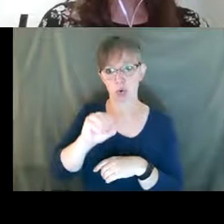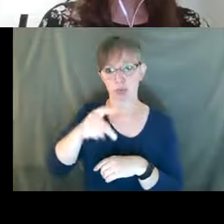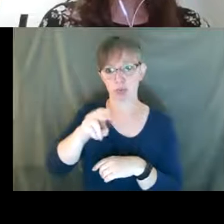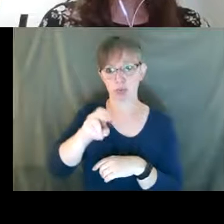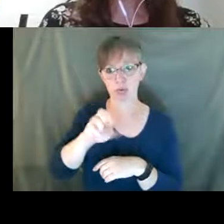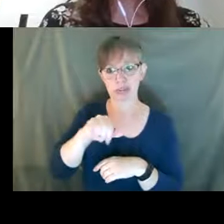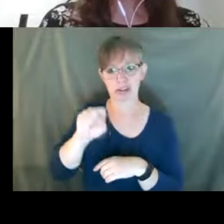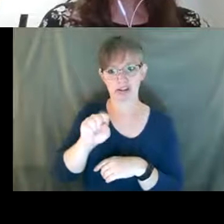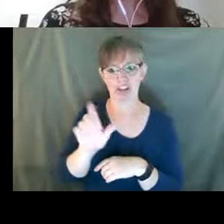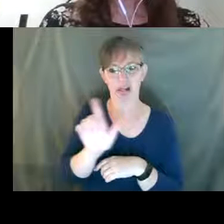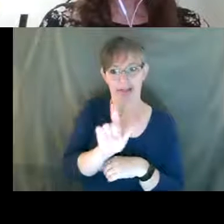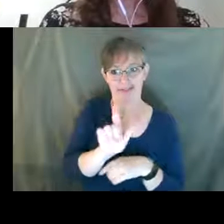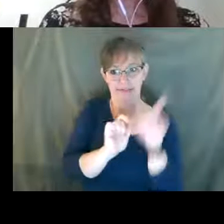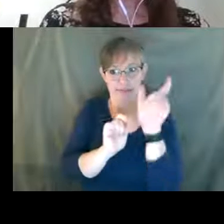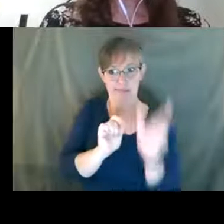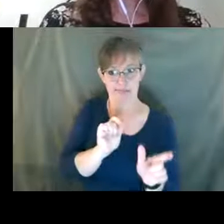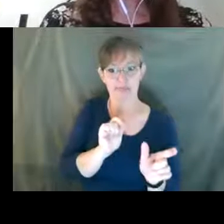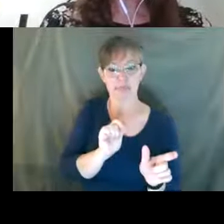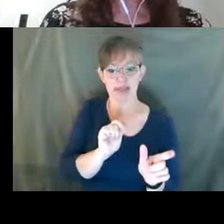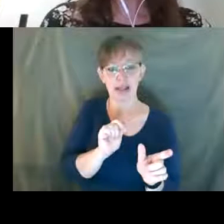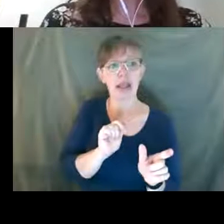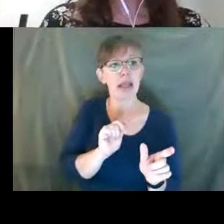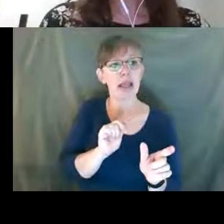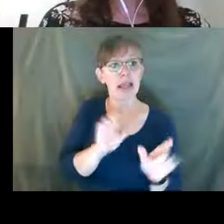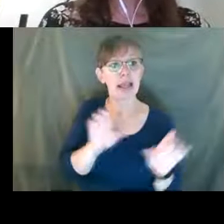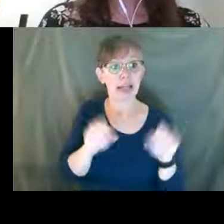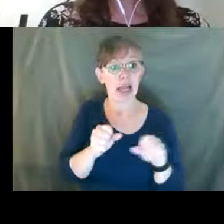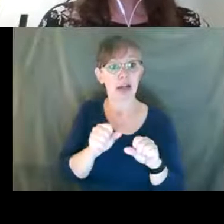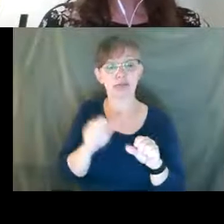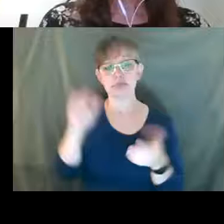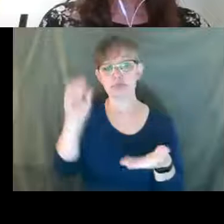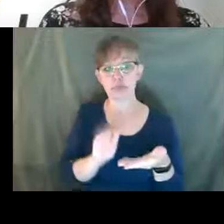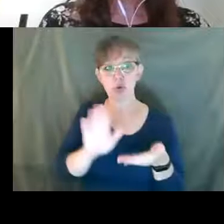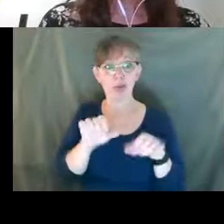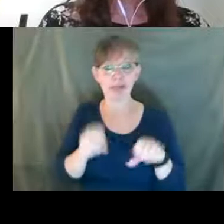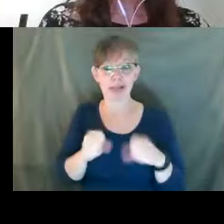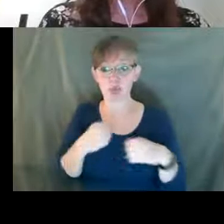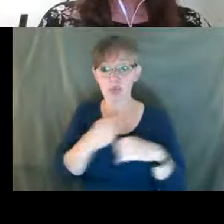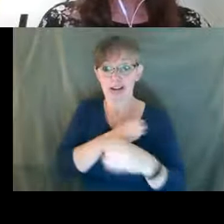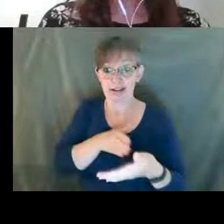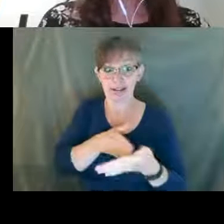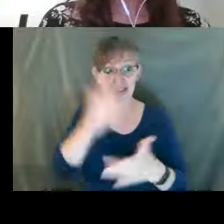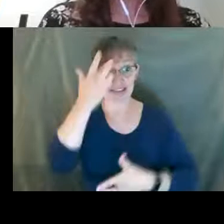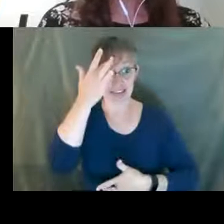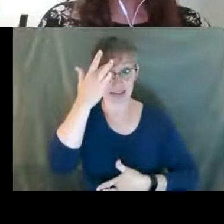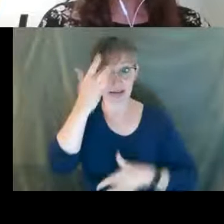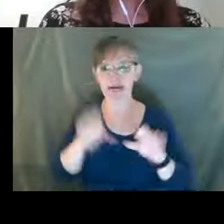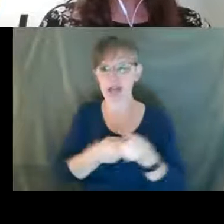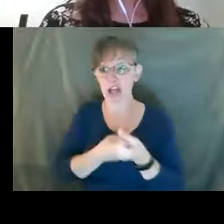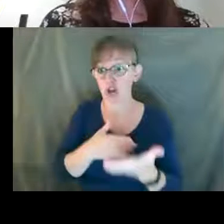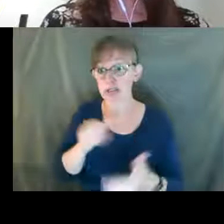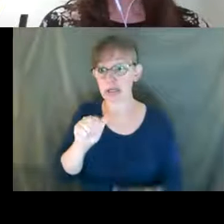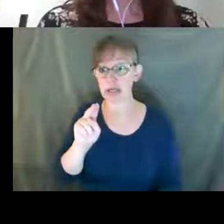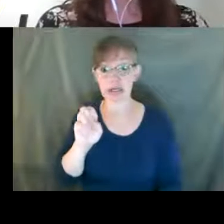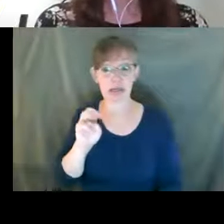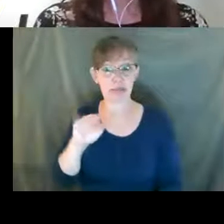lower your ability to fight disease, causes anemia, and can increase bruising. It reduces the production of